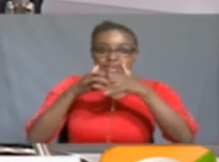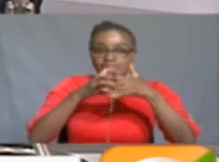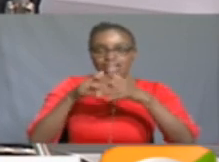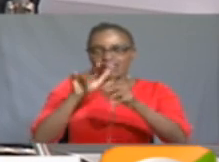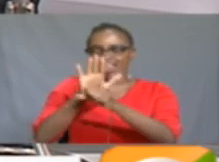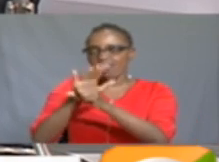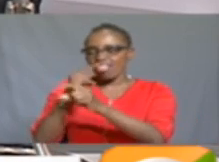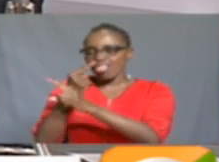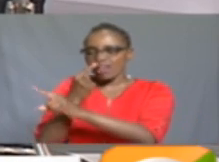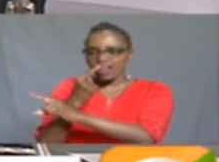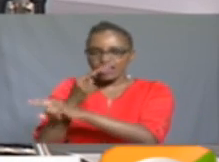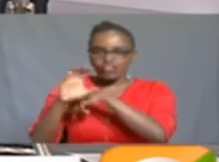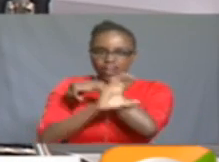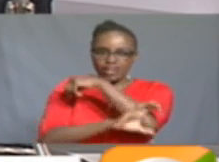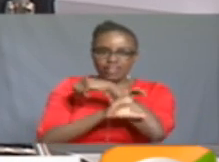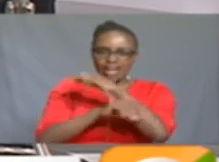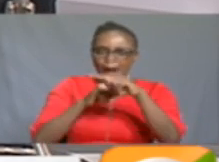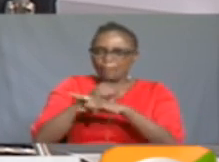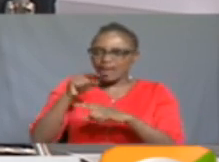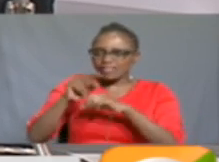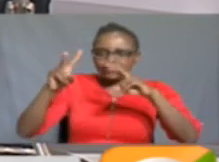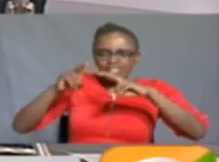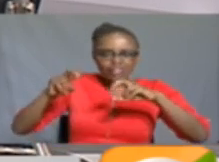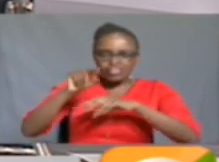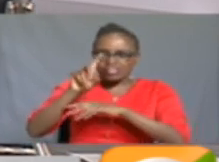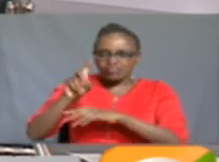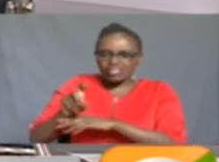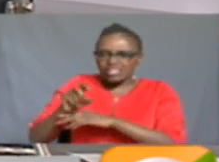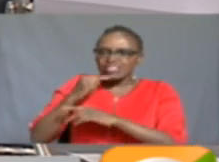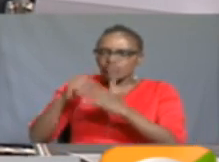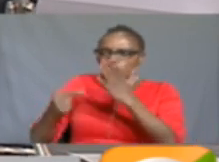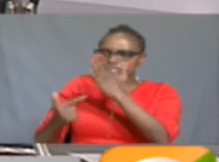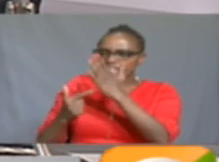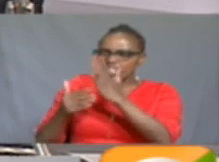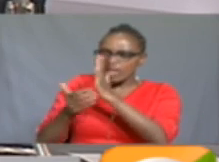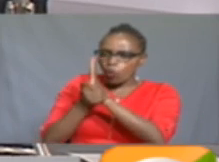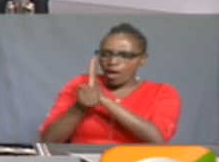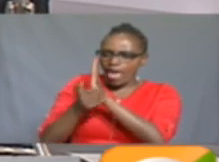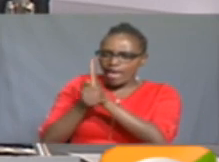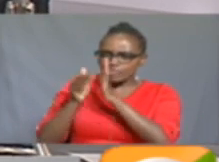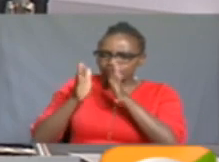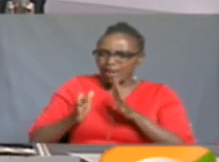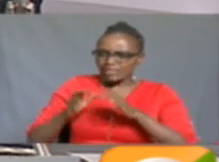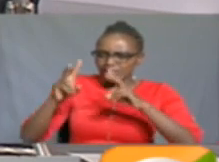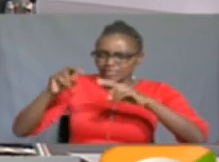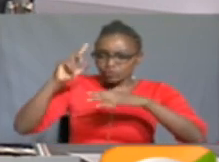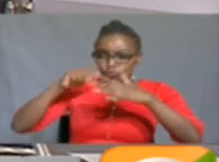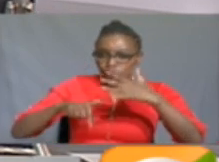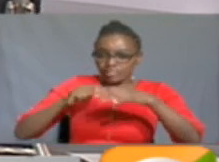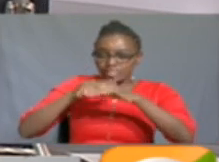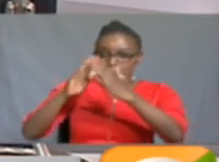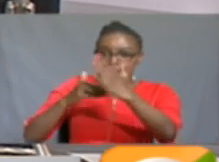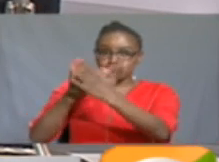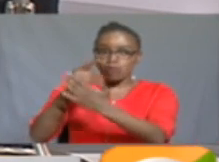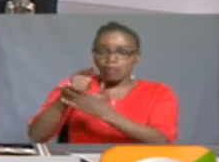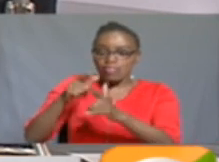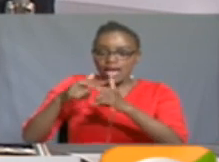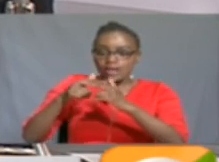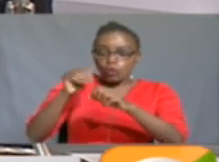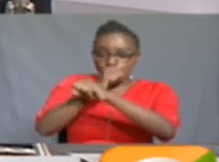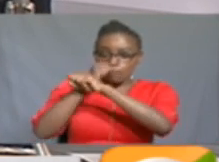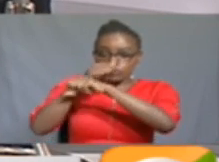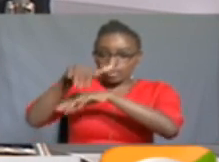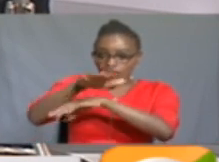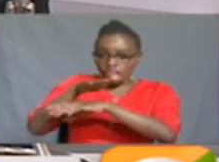many others. But what do these investigators, and we can call them technical experts, what are they looking for? When they get there, they'll secure the area,